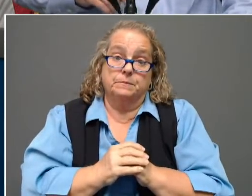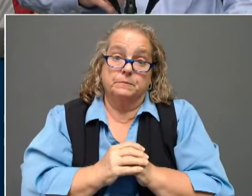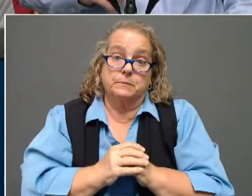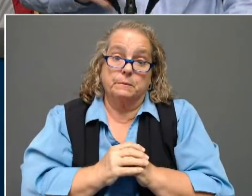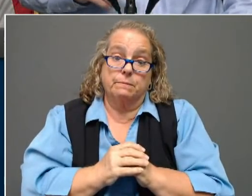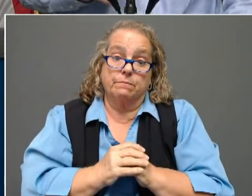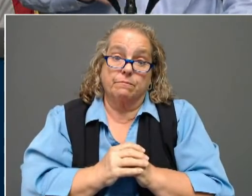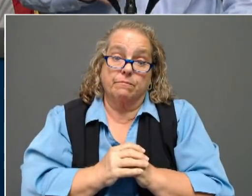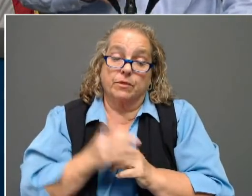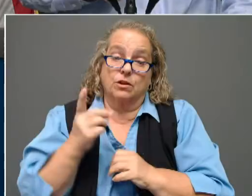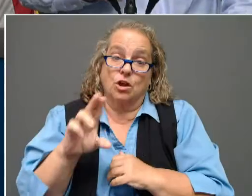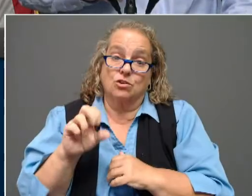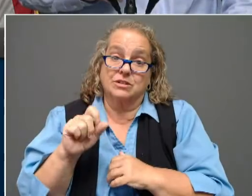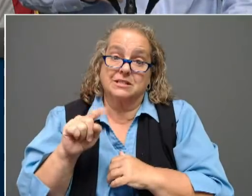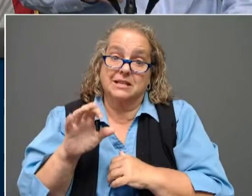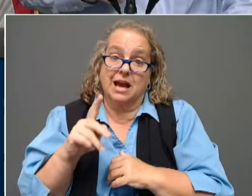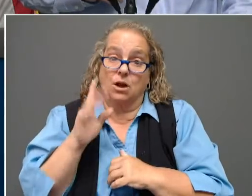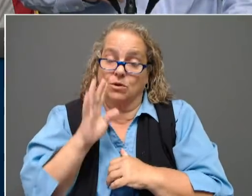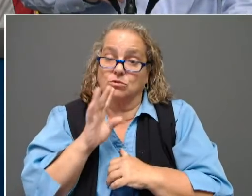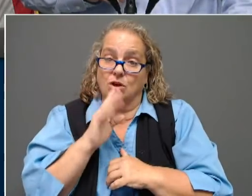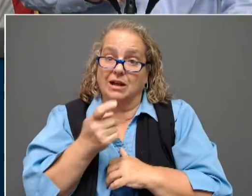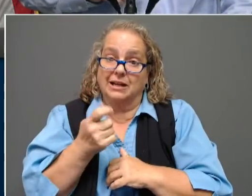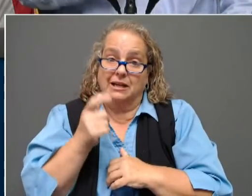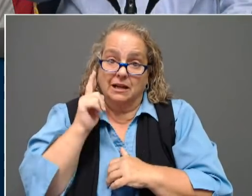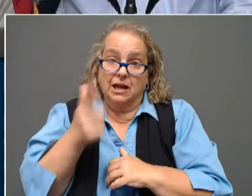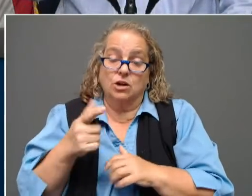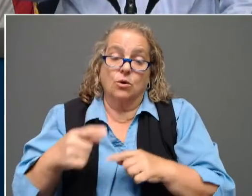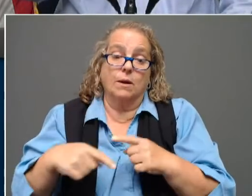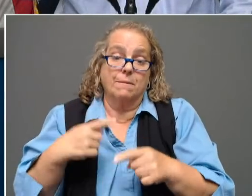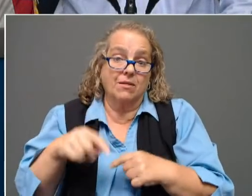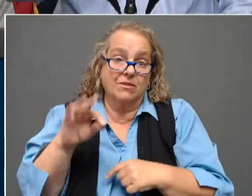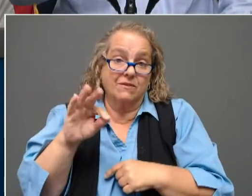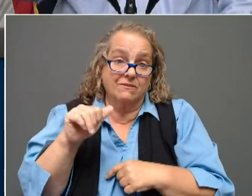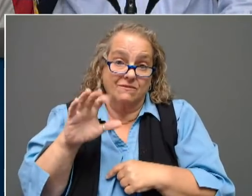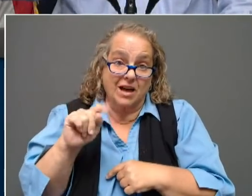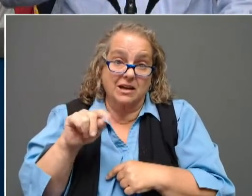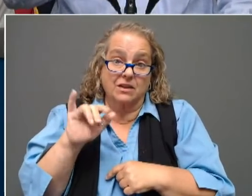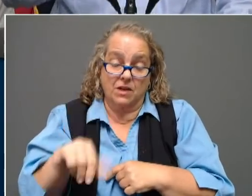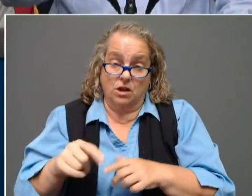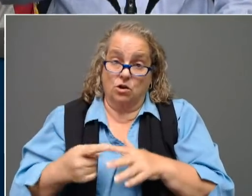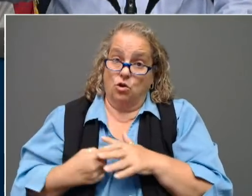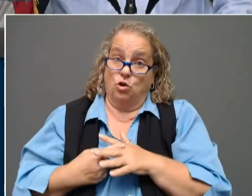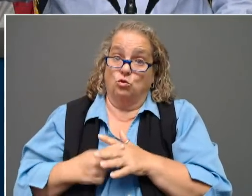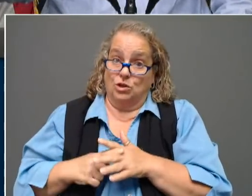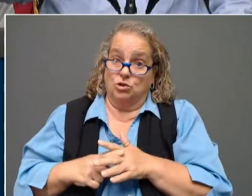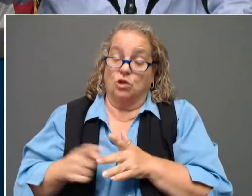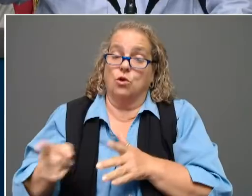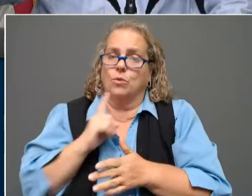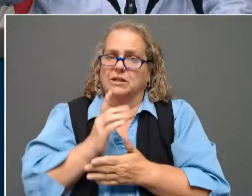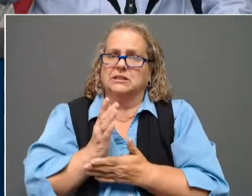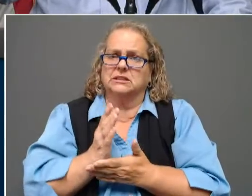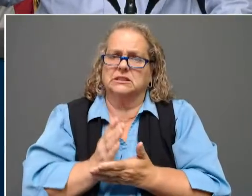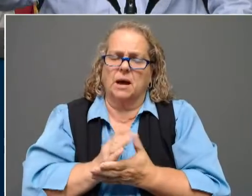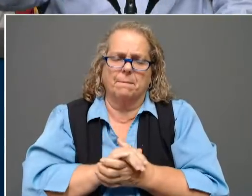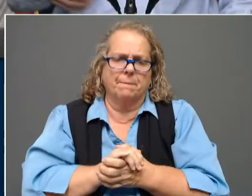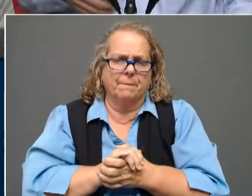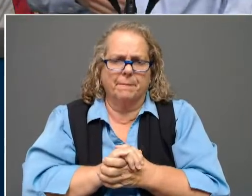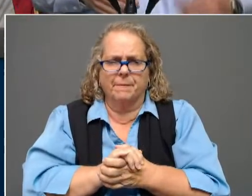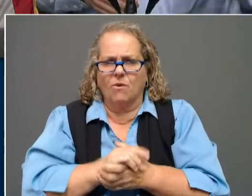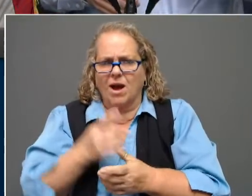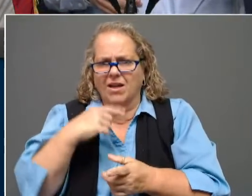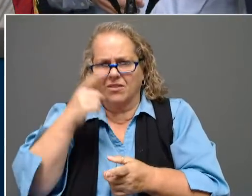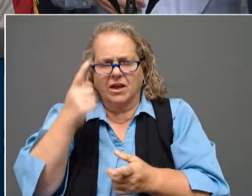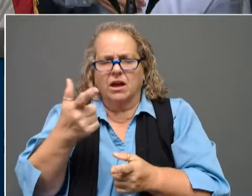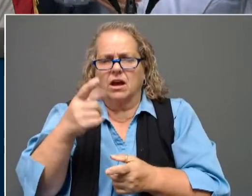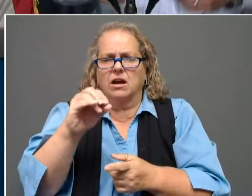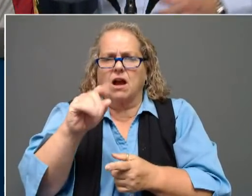Dr. Stack's going to talk a little bit later about the fact that originally there were some, I even think Gottlieb talked